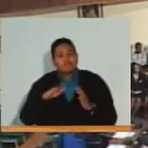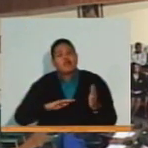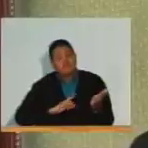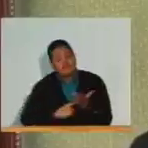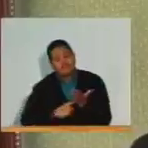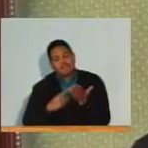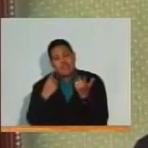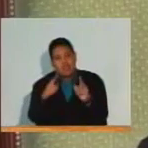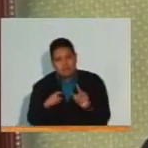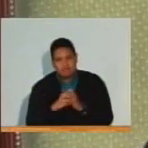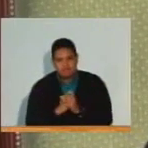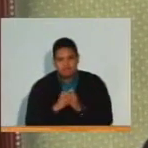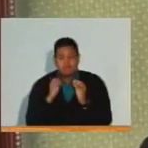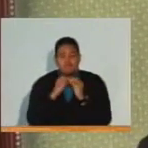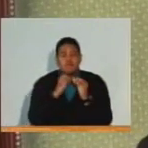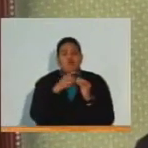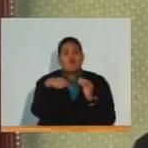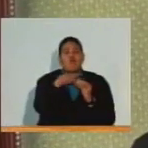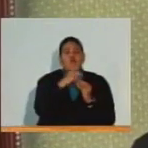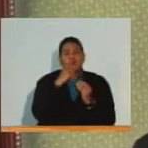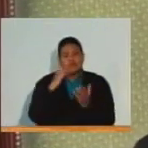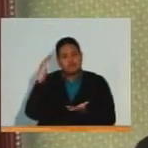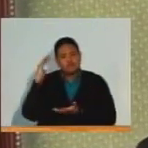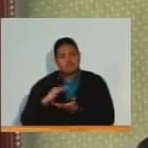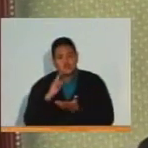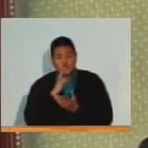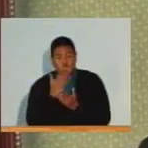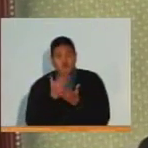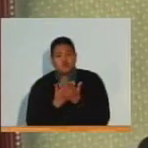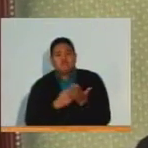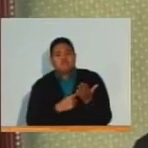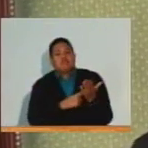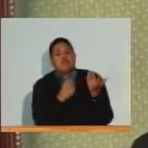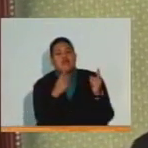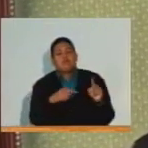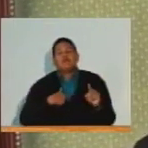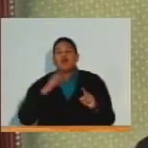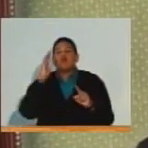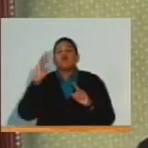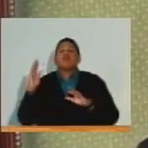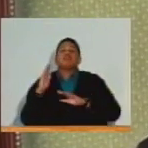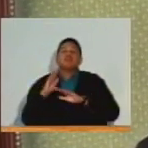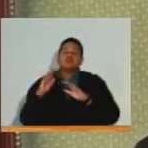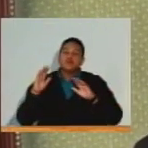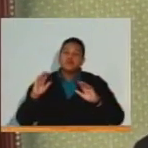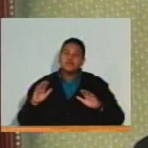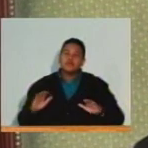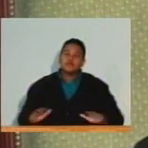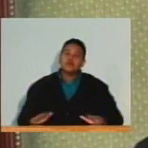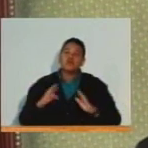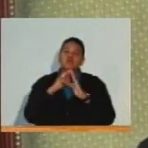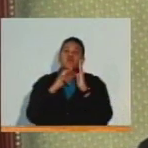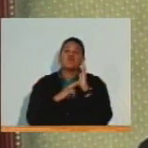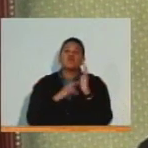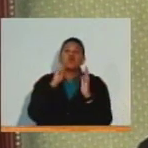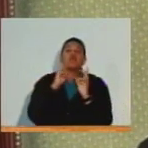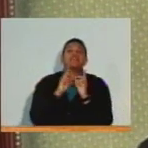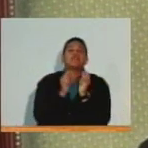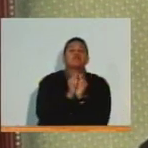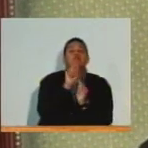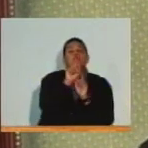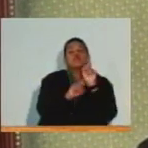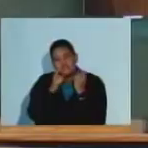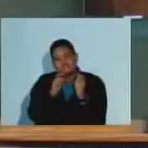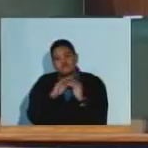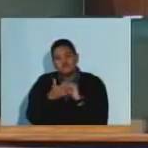He also announced plans to relax some of the House rules. I'll be relaxing the rules which deal with the asking of